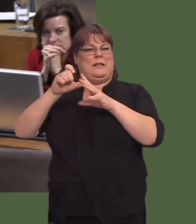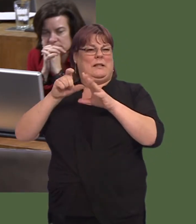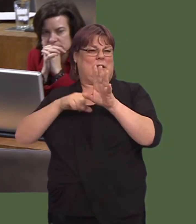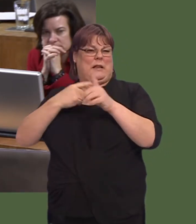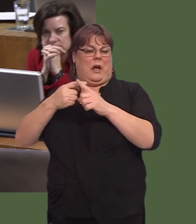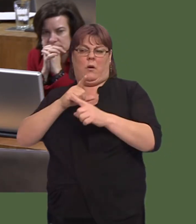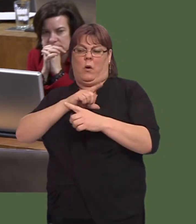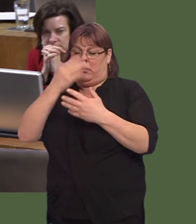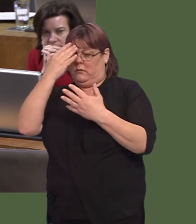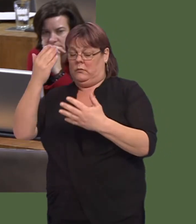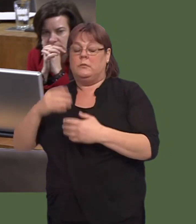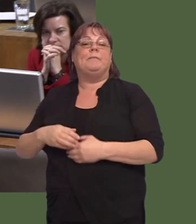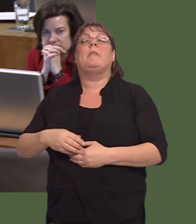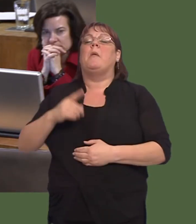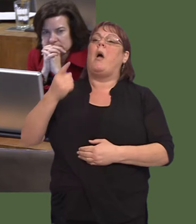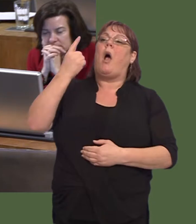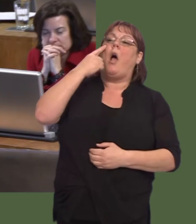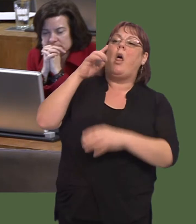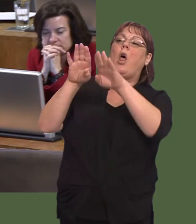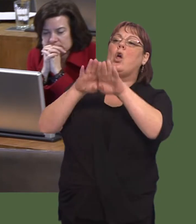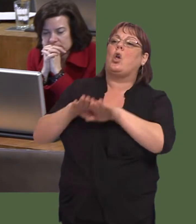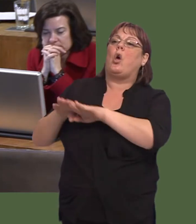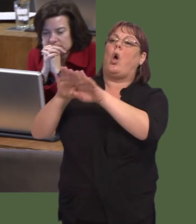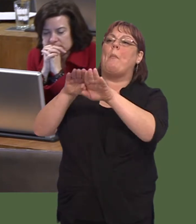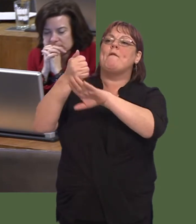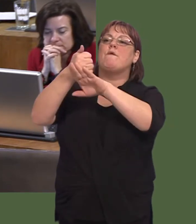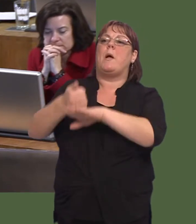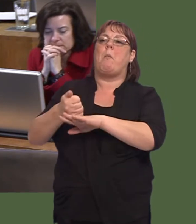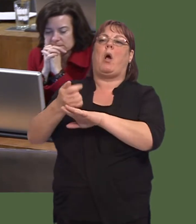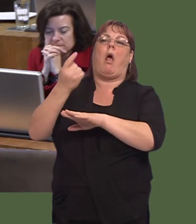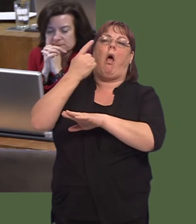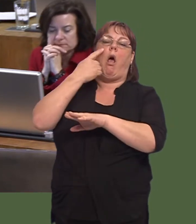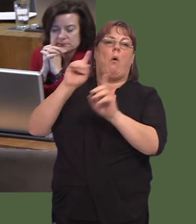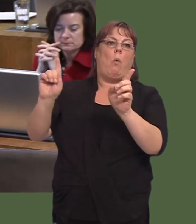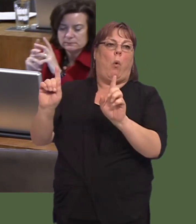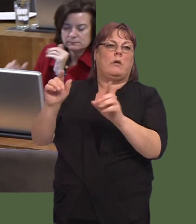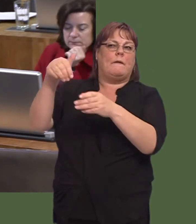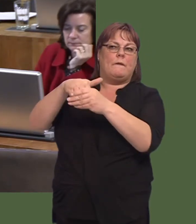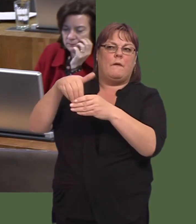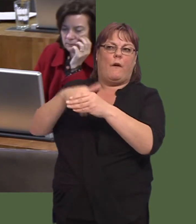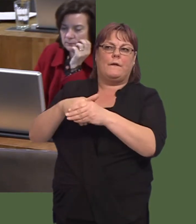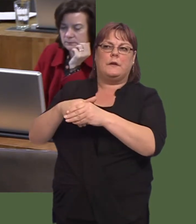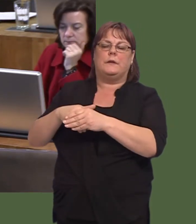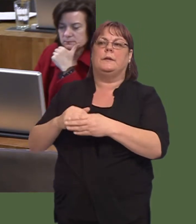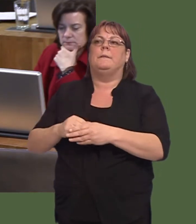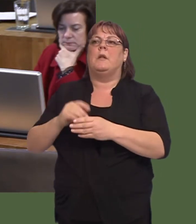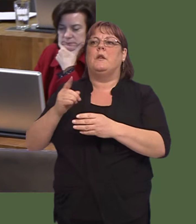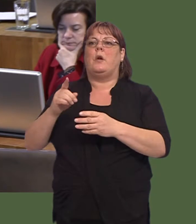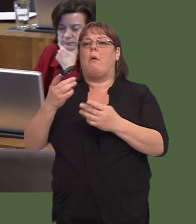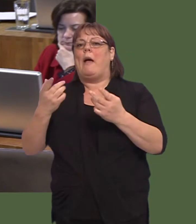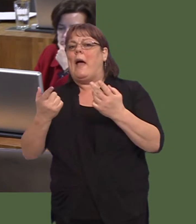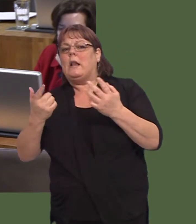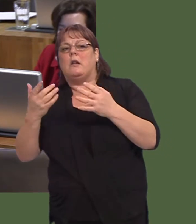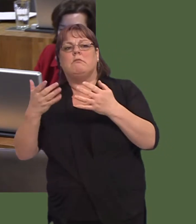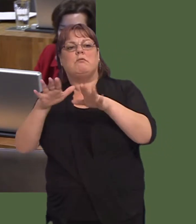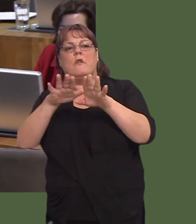of all, is there a need for a common framework? Secondly, what should that common framework look like? But key to this all, of course, is that any common framework in any area